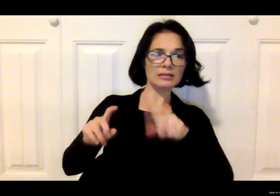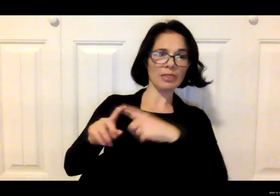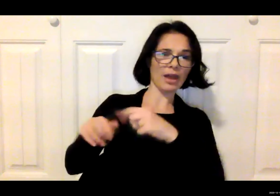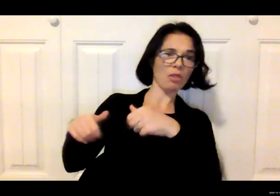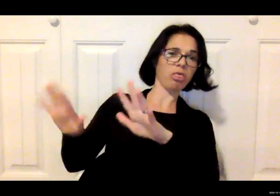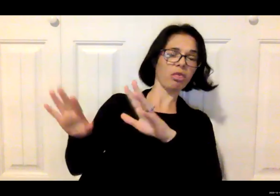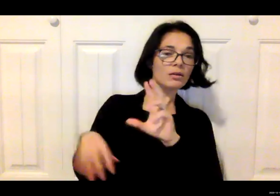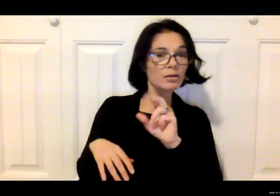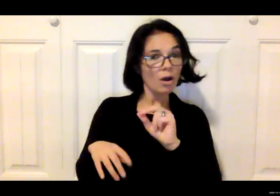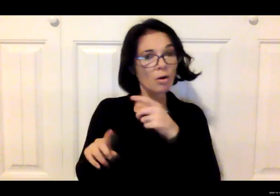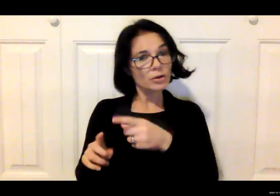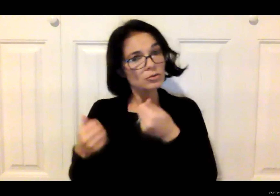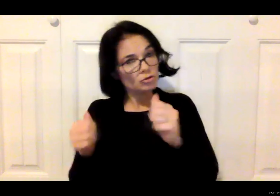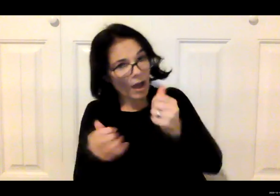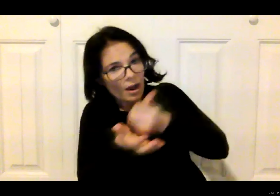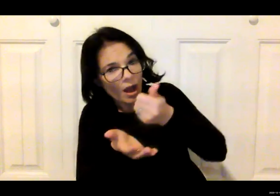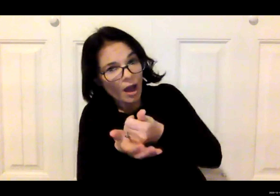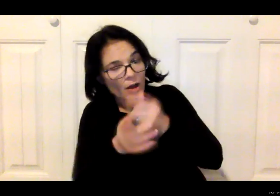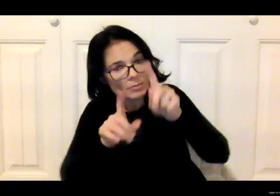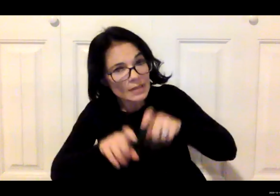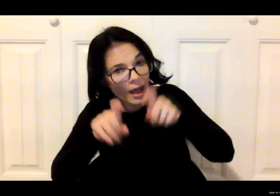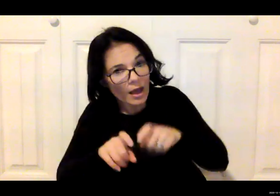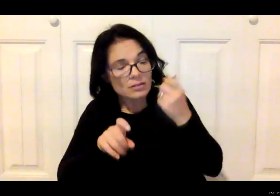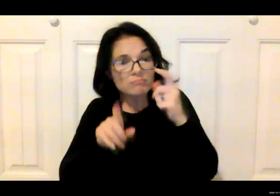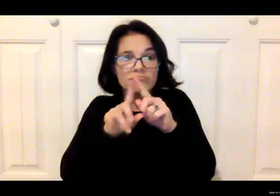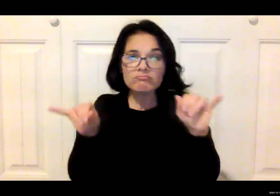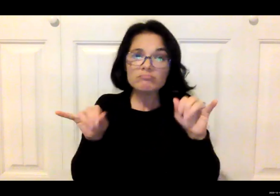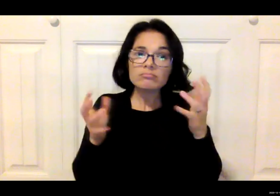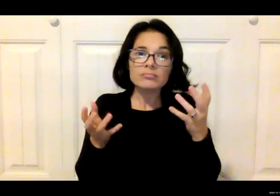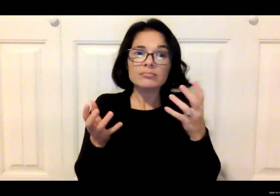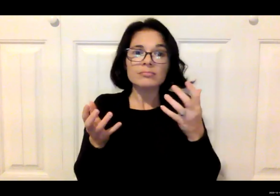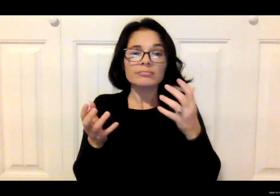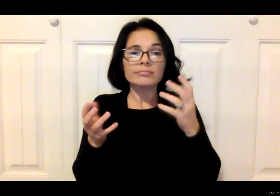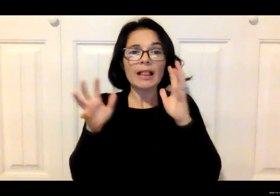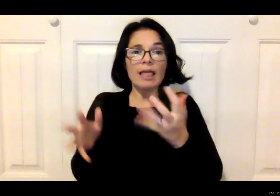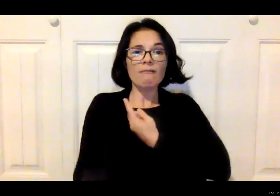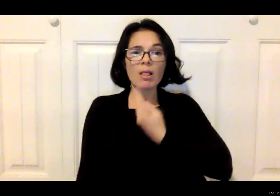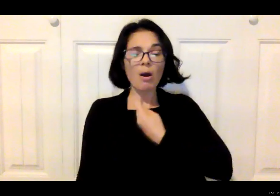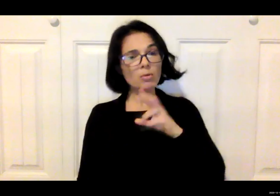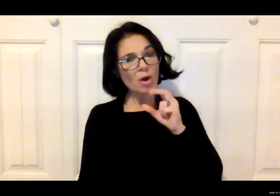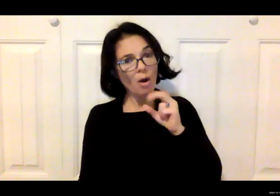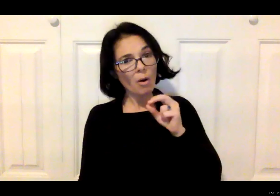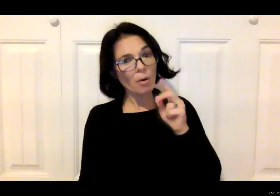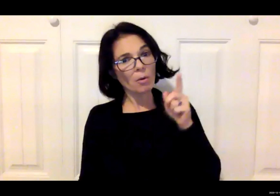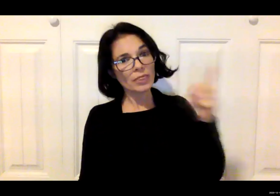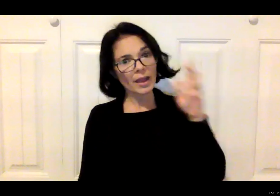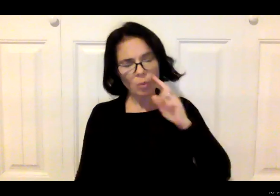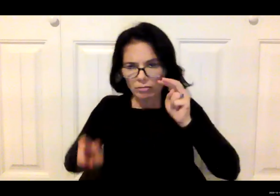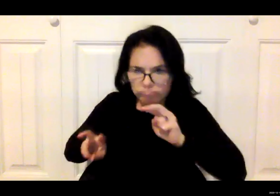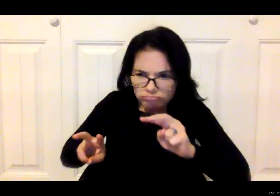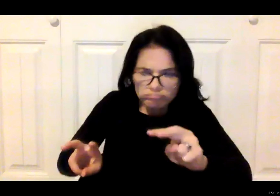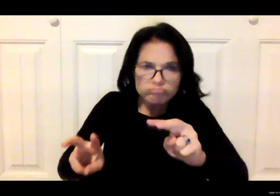helping to kind of test things out, but at the same time, it's not you're not left alone. You're being monitored throughout the whole process,